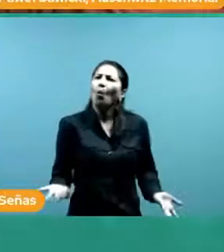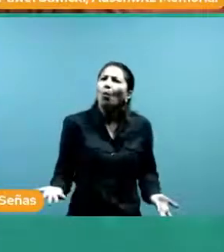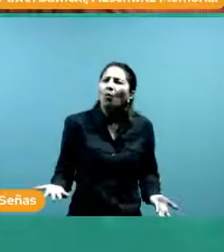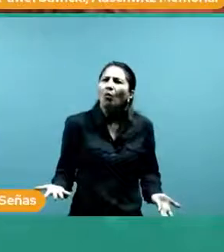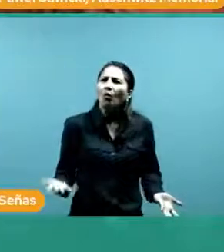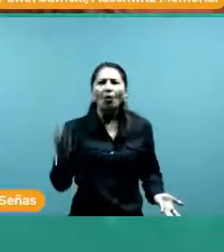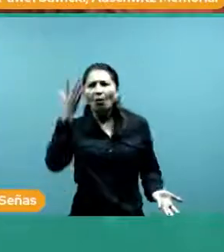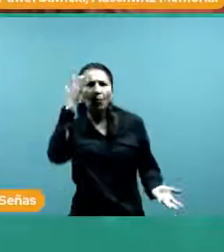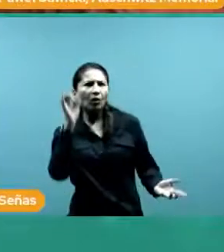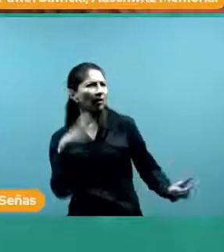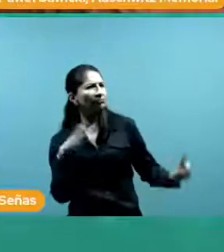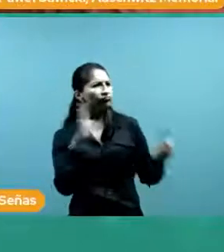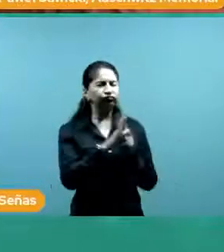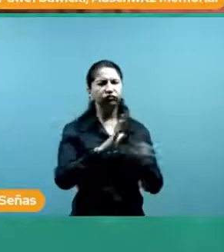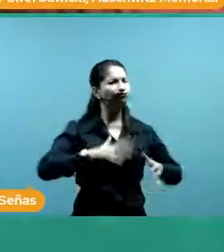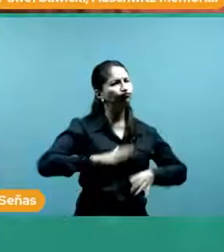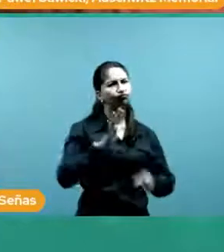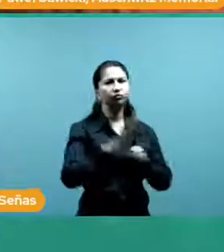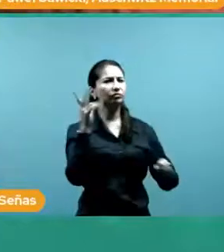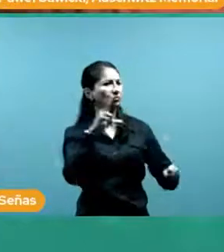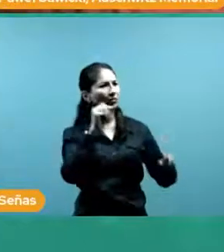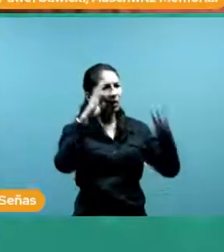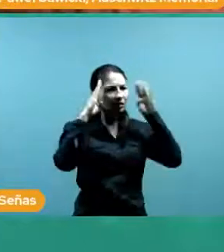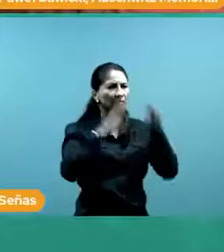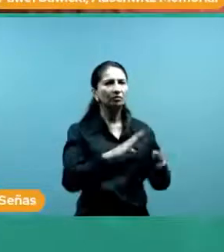that is very often asked.